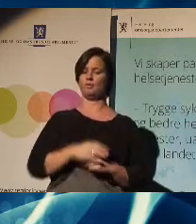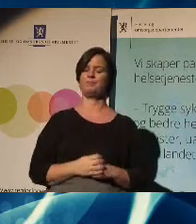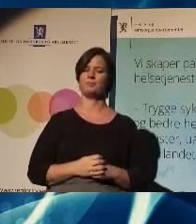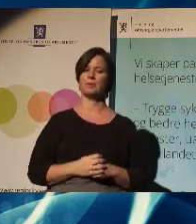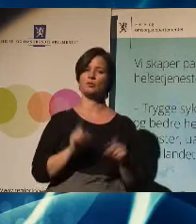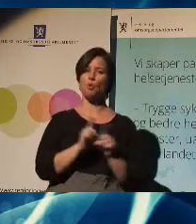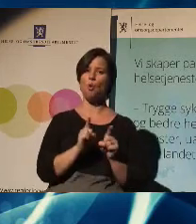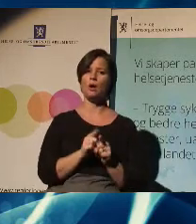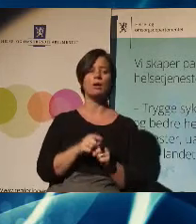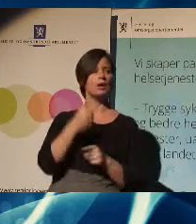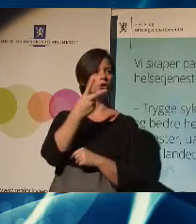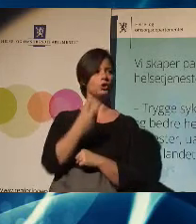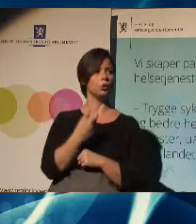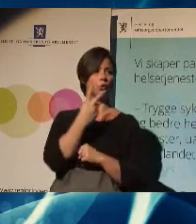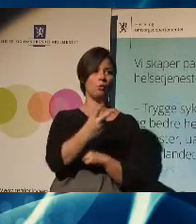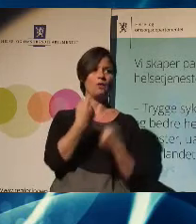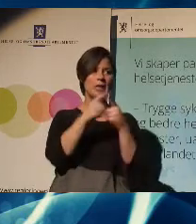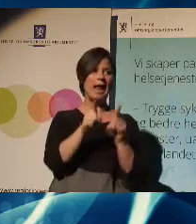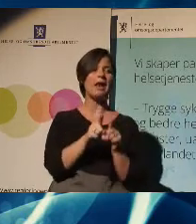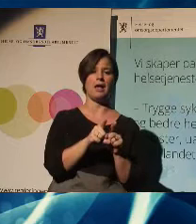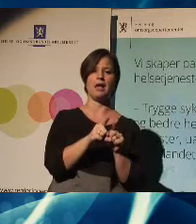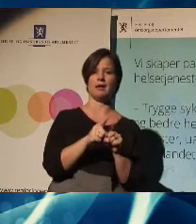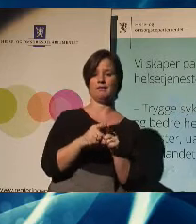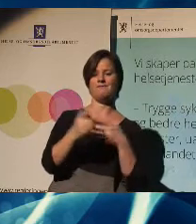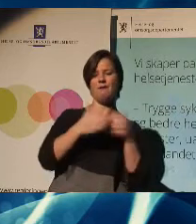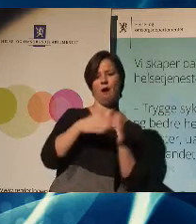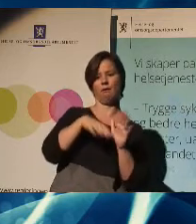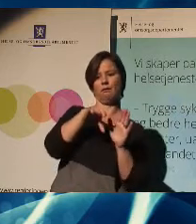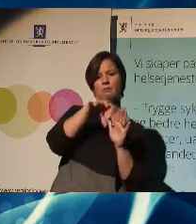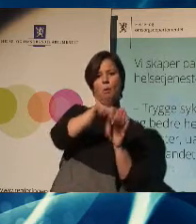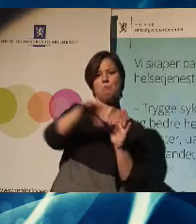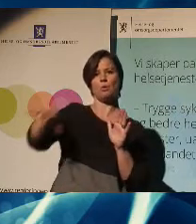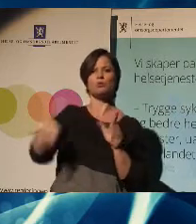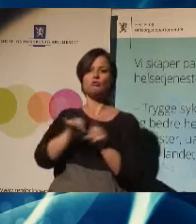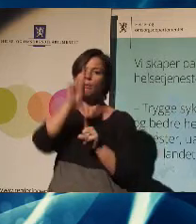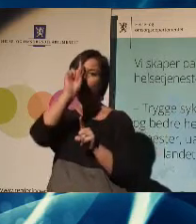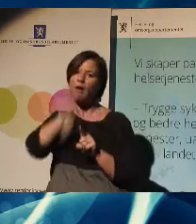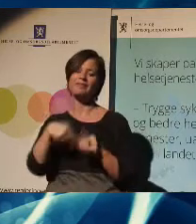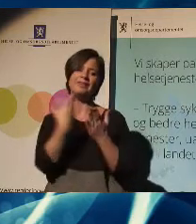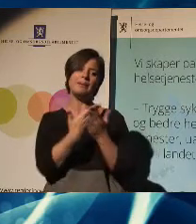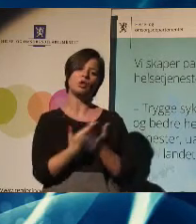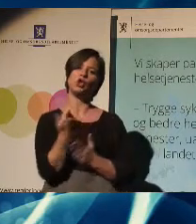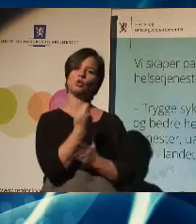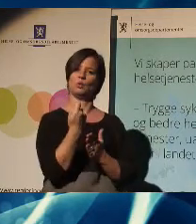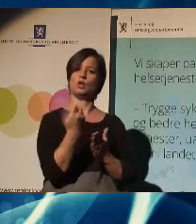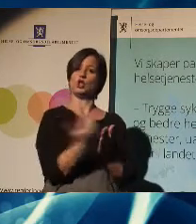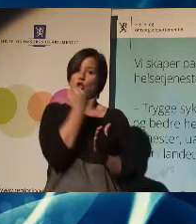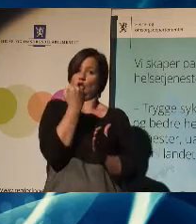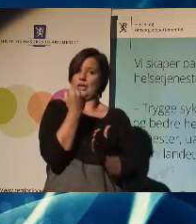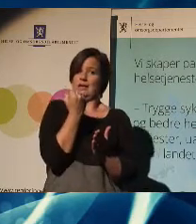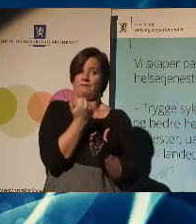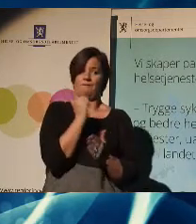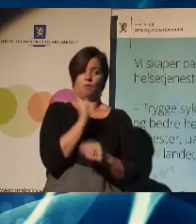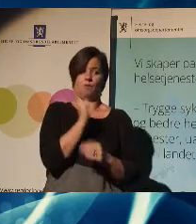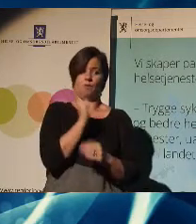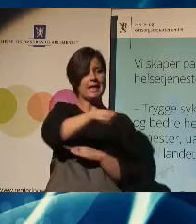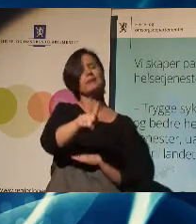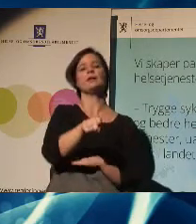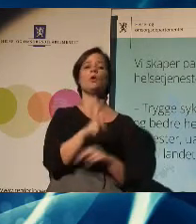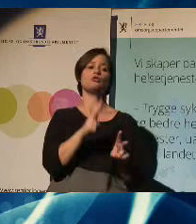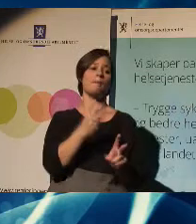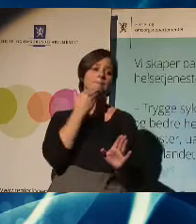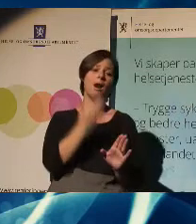professional disciplines who at least have something good to offer to people with Parkinson's. And the good news for people with Parkinson's